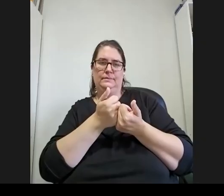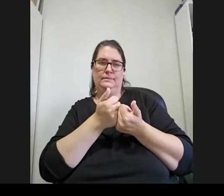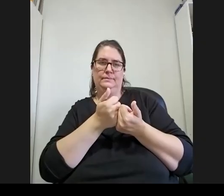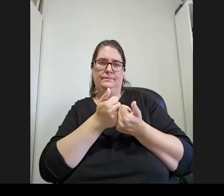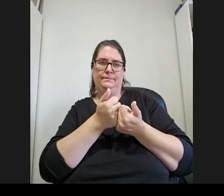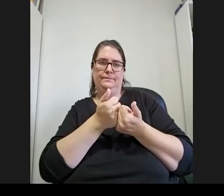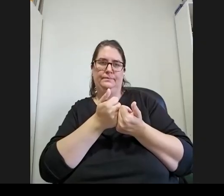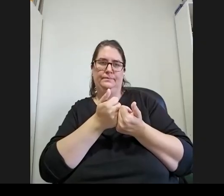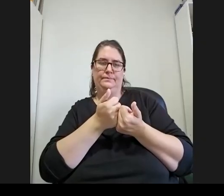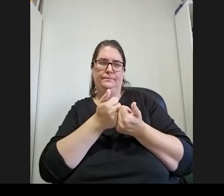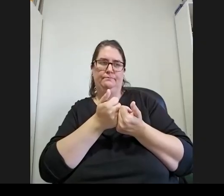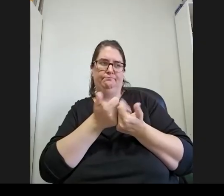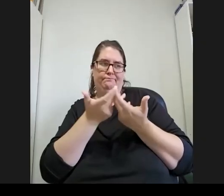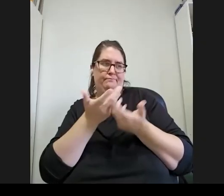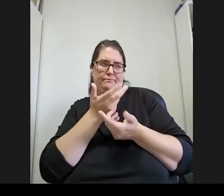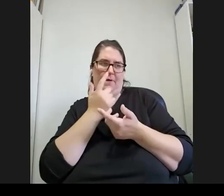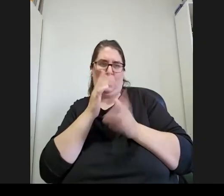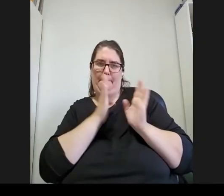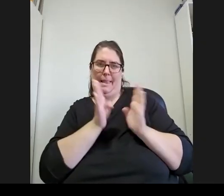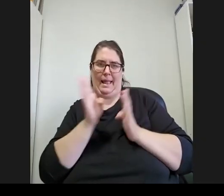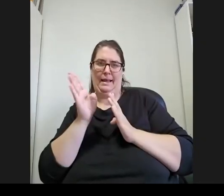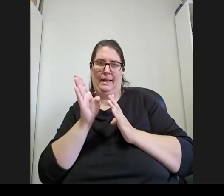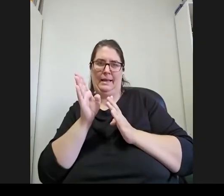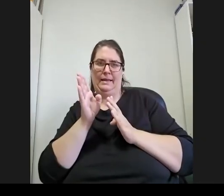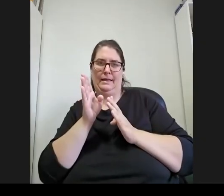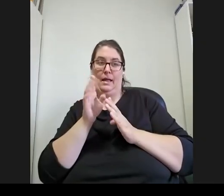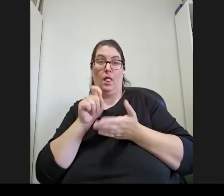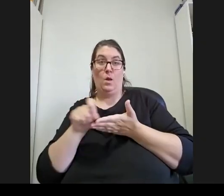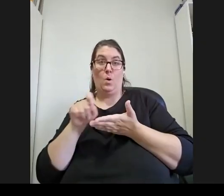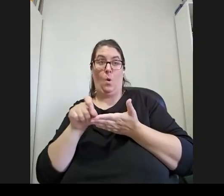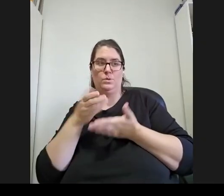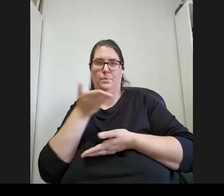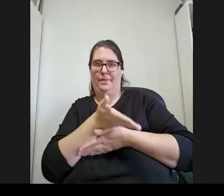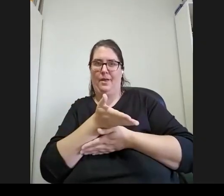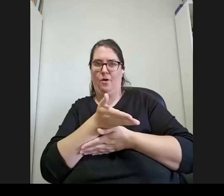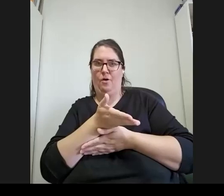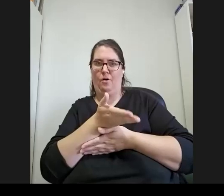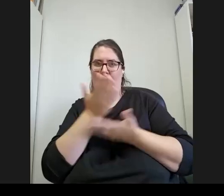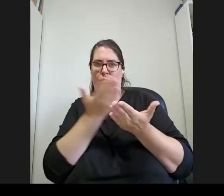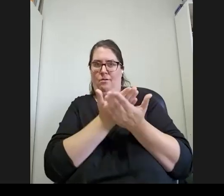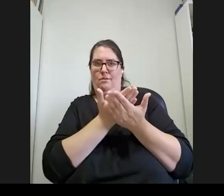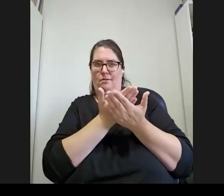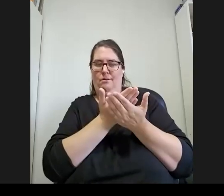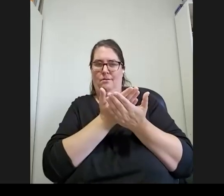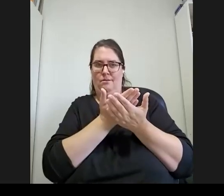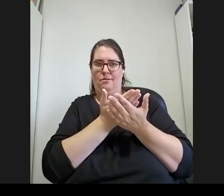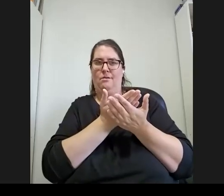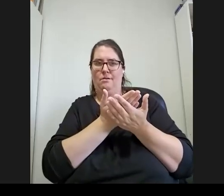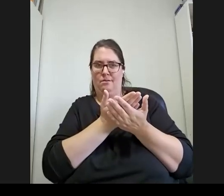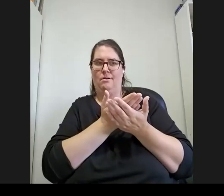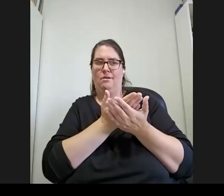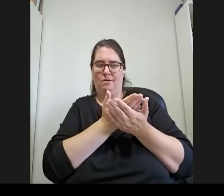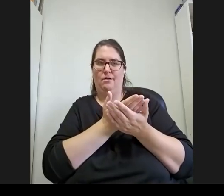as part of your planning, those notes can show up. So you can definitely make